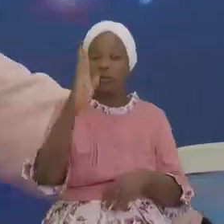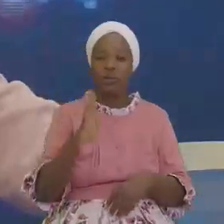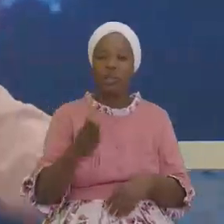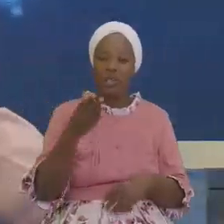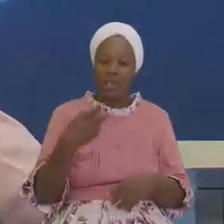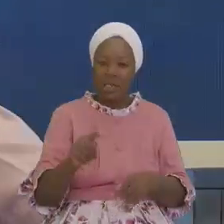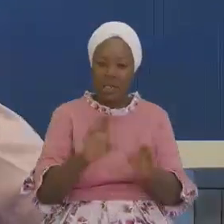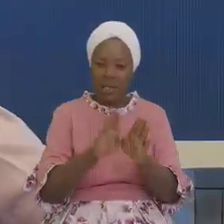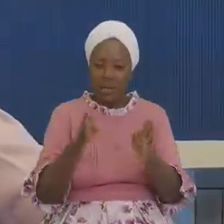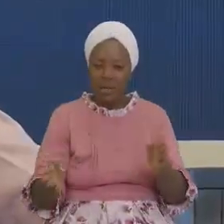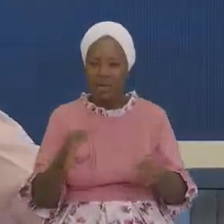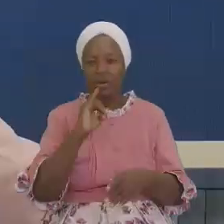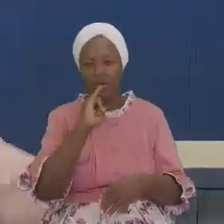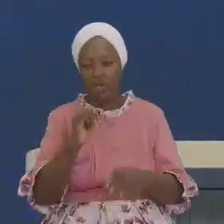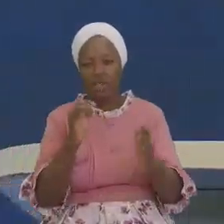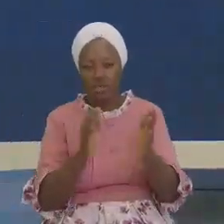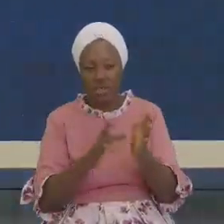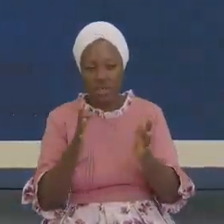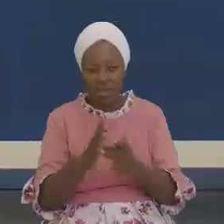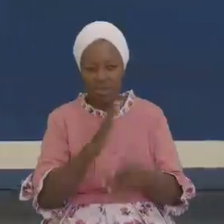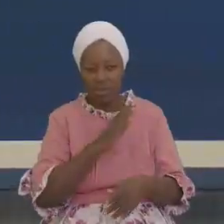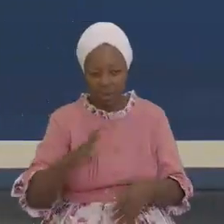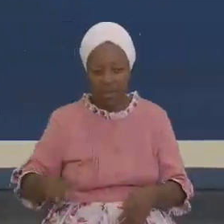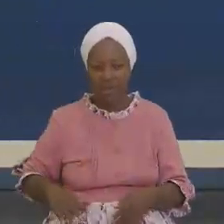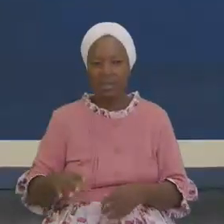door is Jesus Christ.